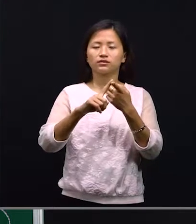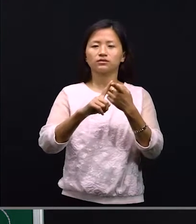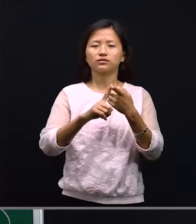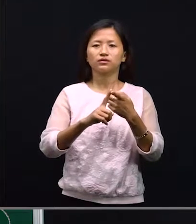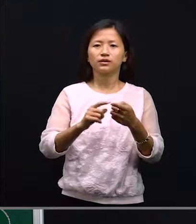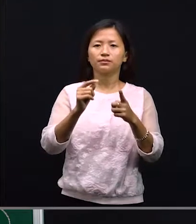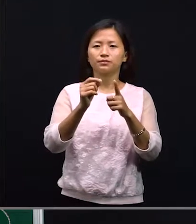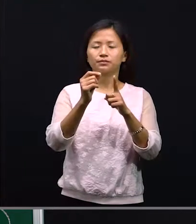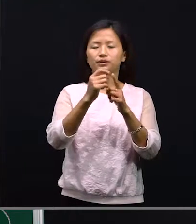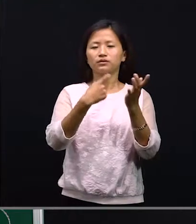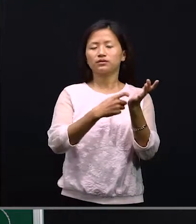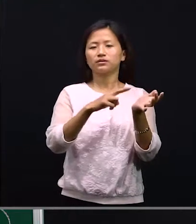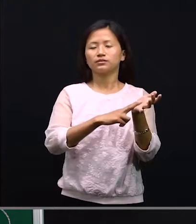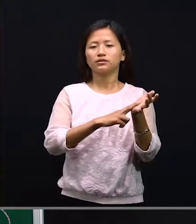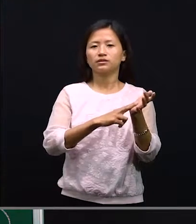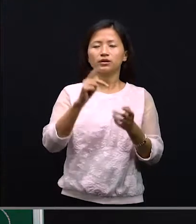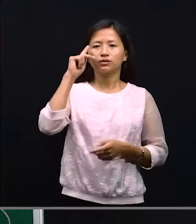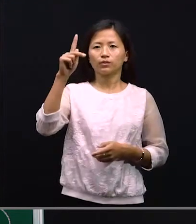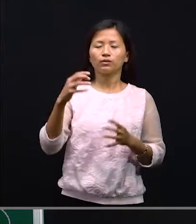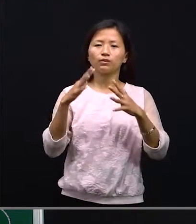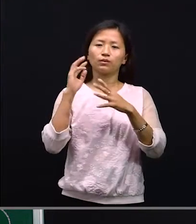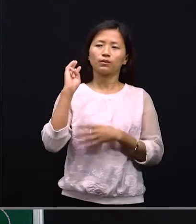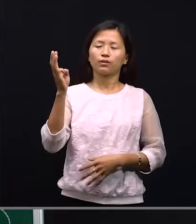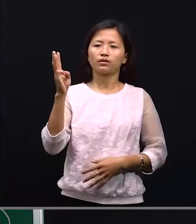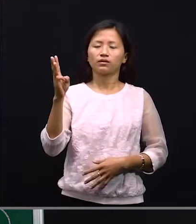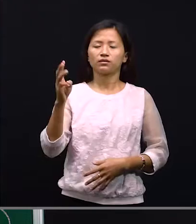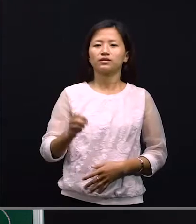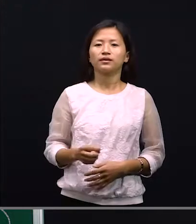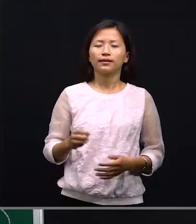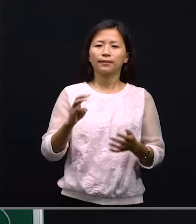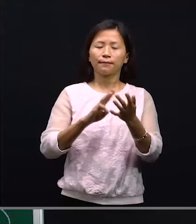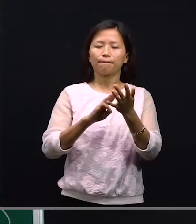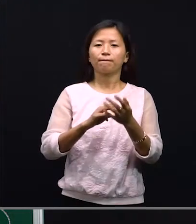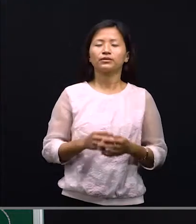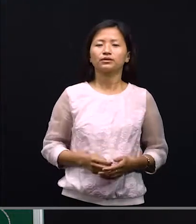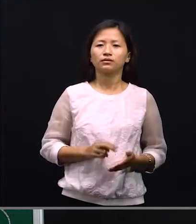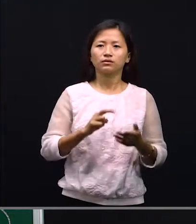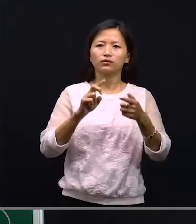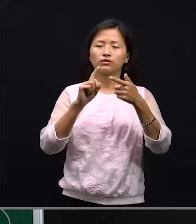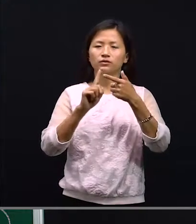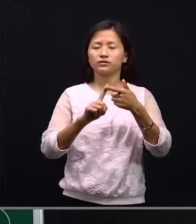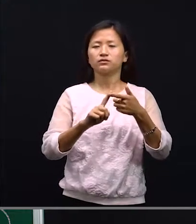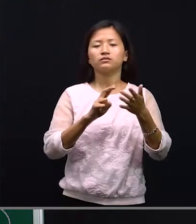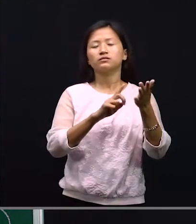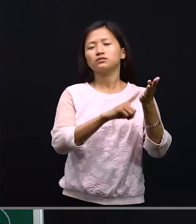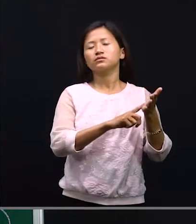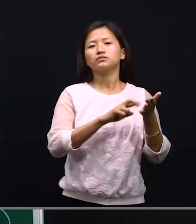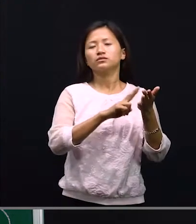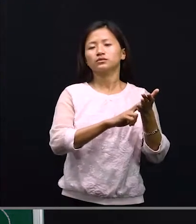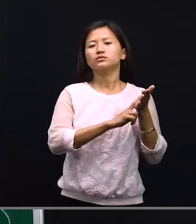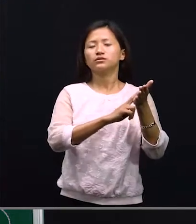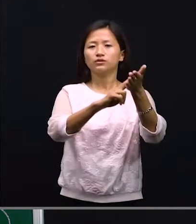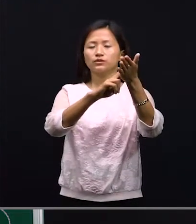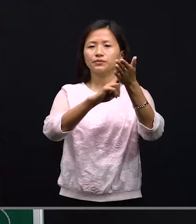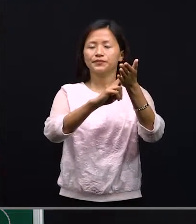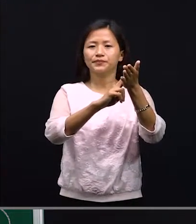towards Dimapur, Wokha, and it touches all the Nagaland map, all the northern borders of the Nagaland map. Okay, so